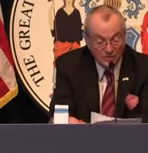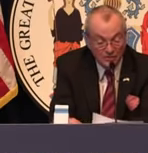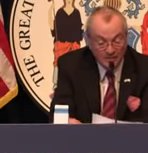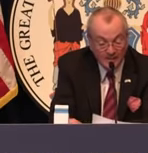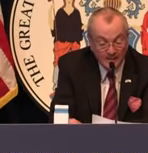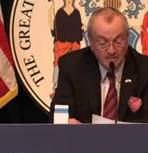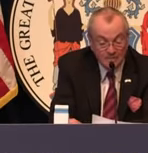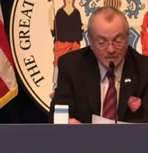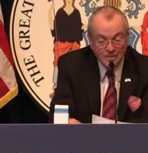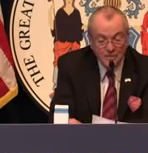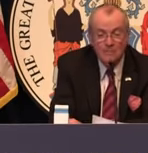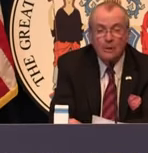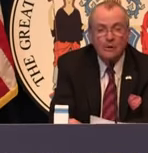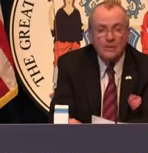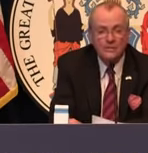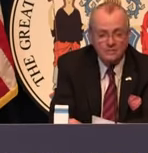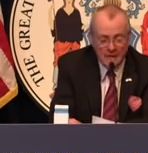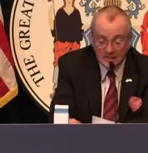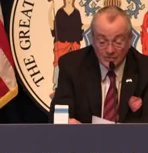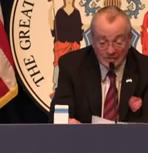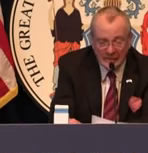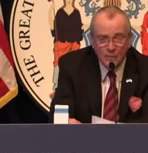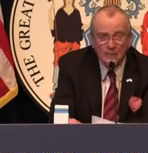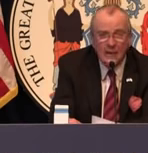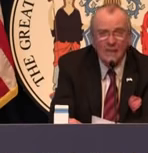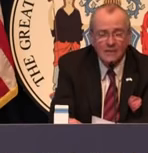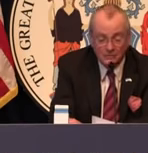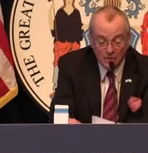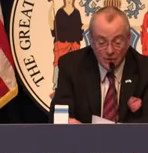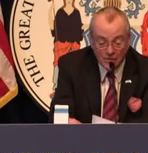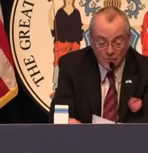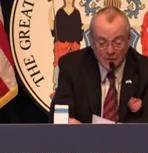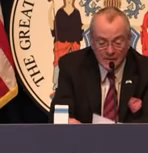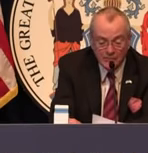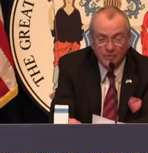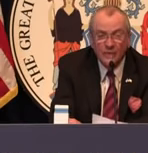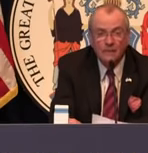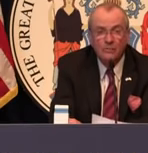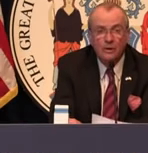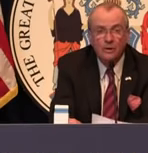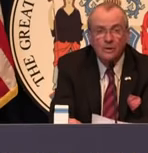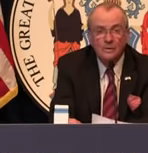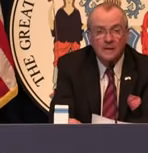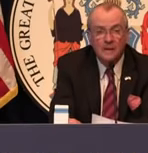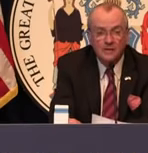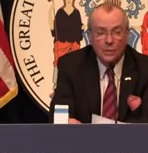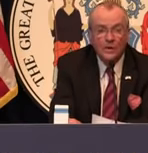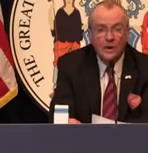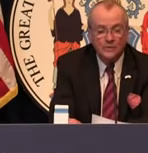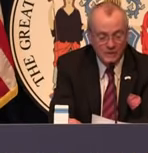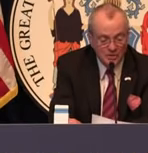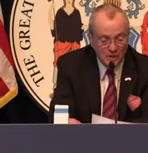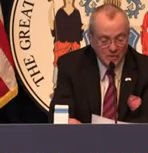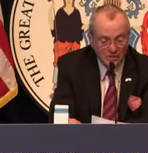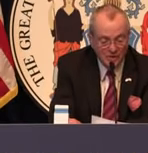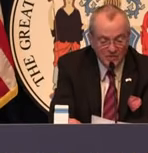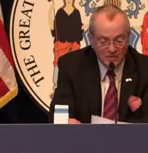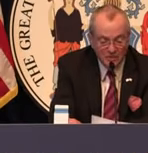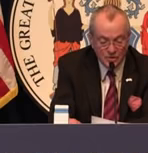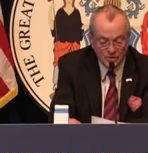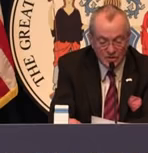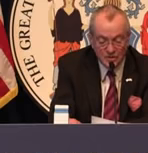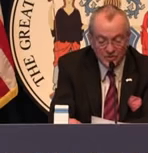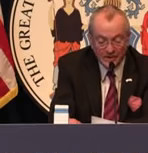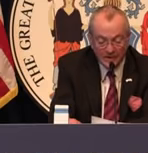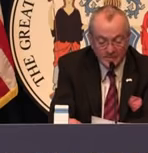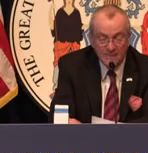vigilance, folks. And let's keep all of this in mind as today, with the heaviest of hearts, we announce that another 112 of our fellow